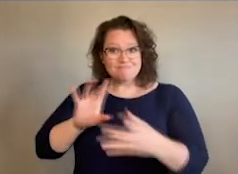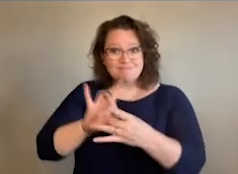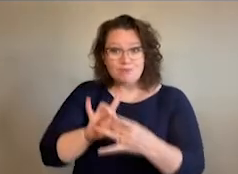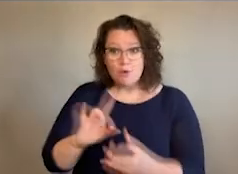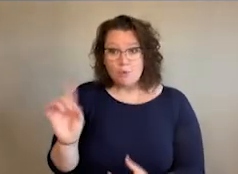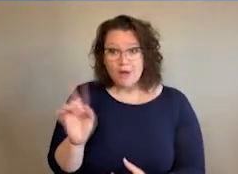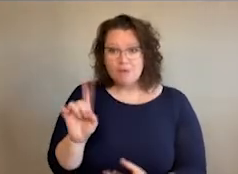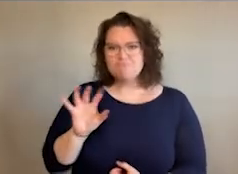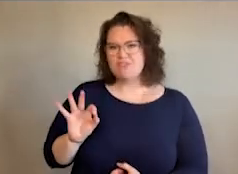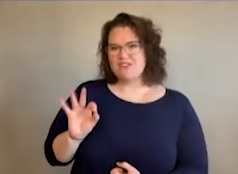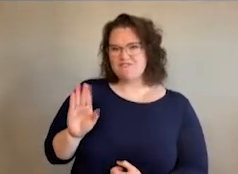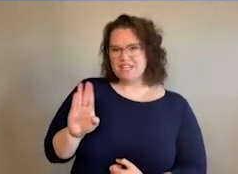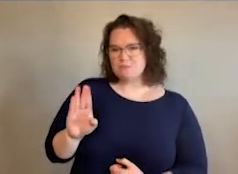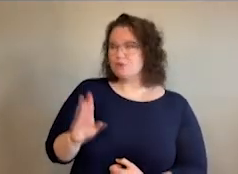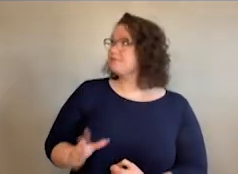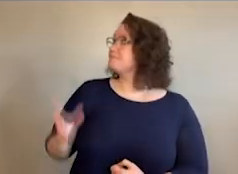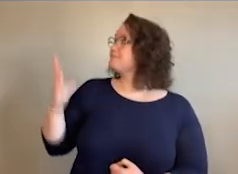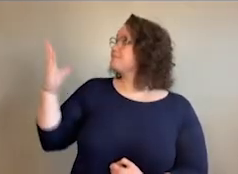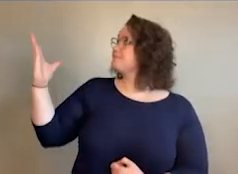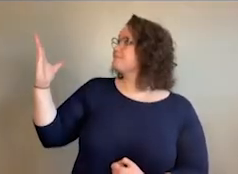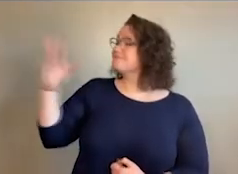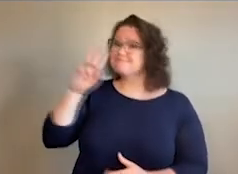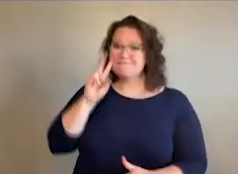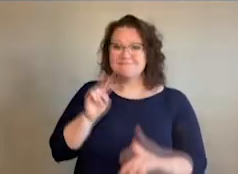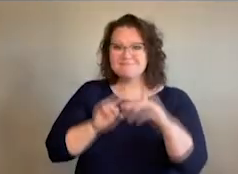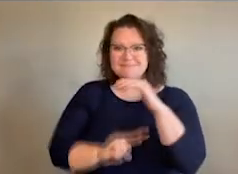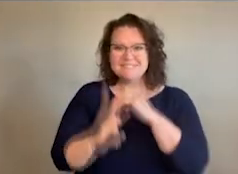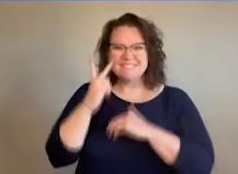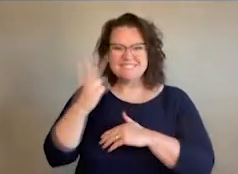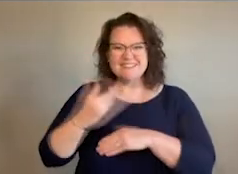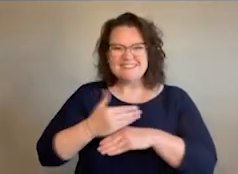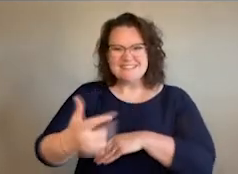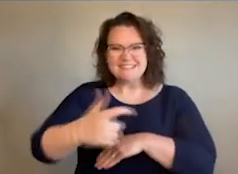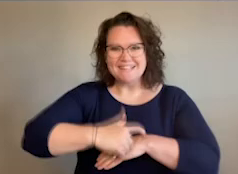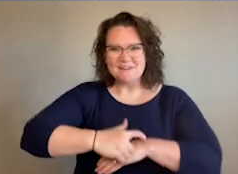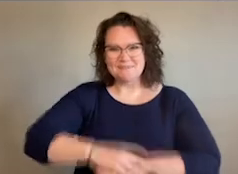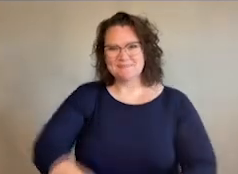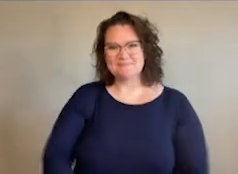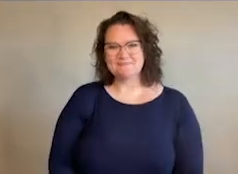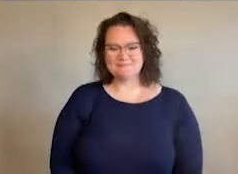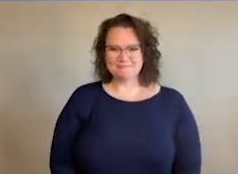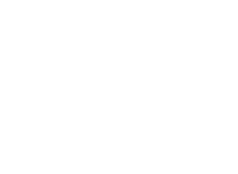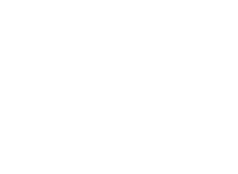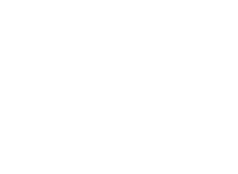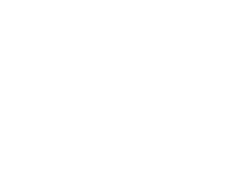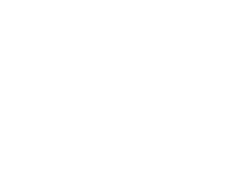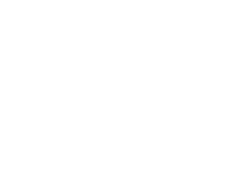on Facebook using the information below. We look forward to seeing you for our next episode.